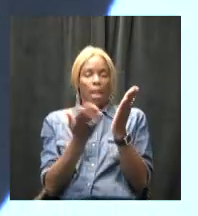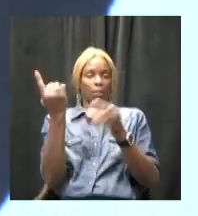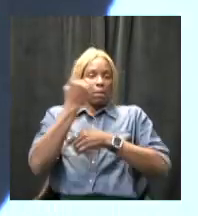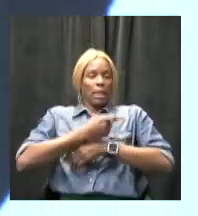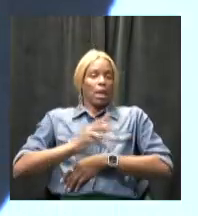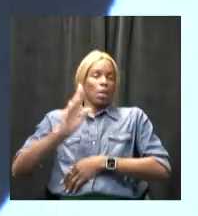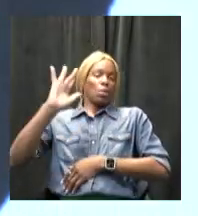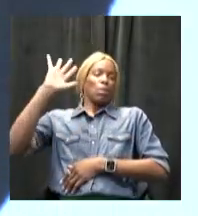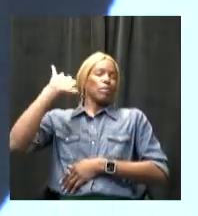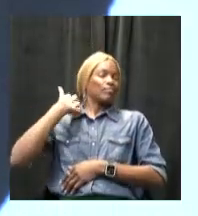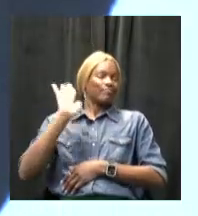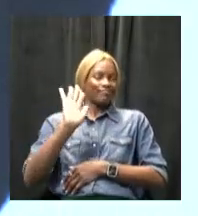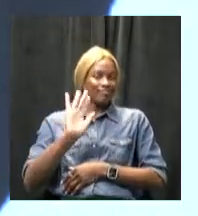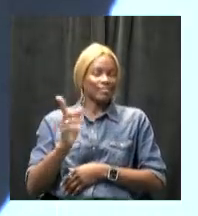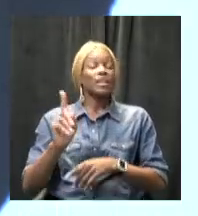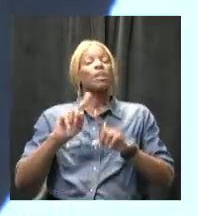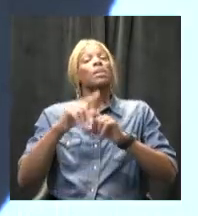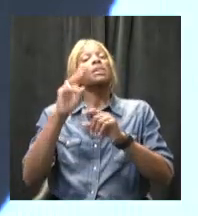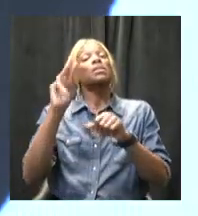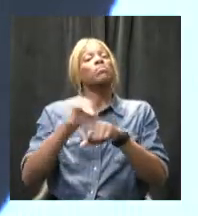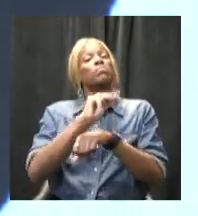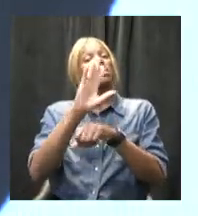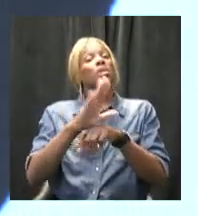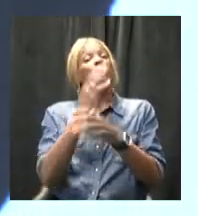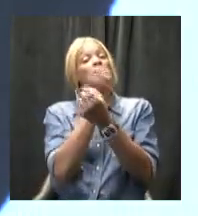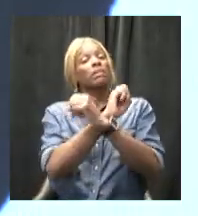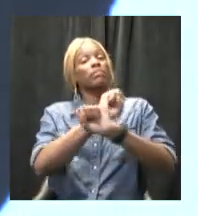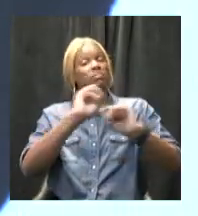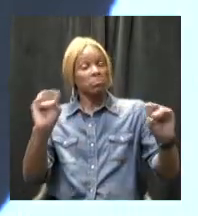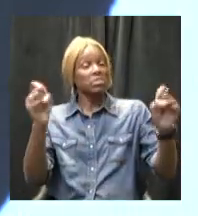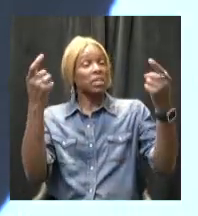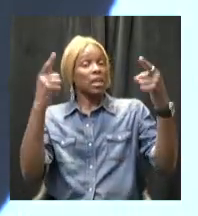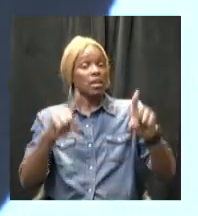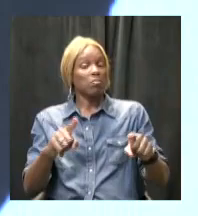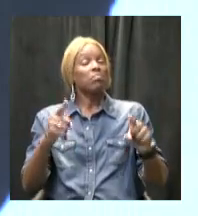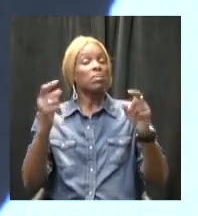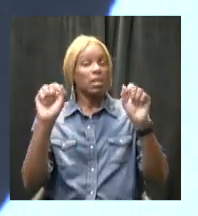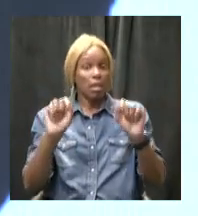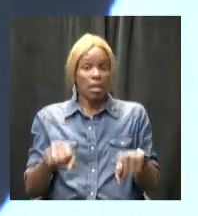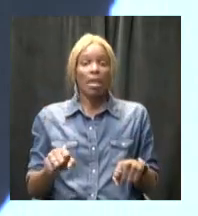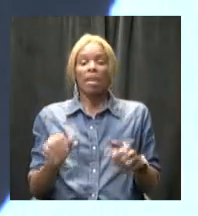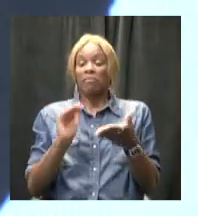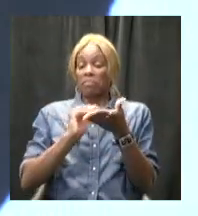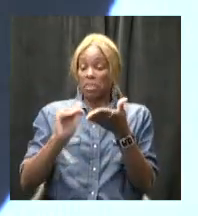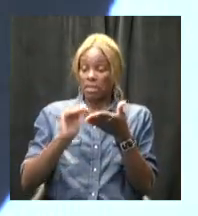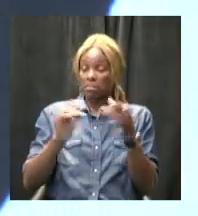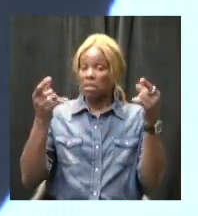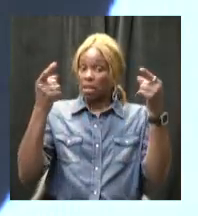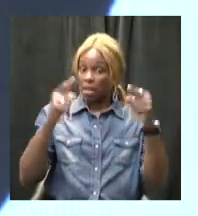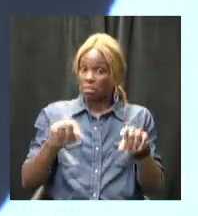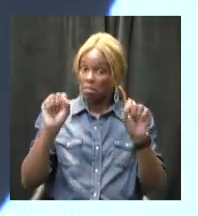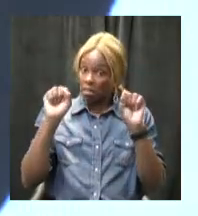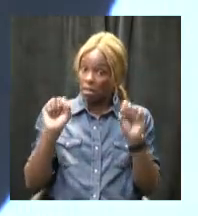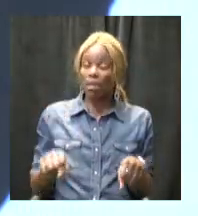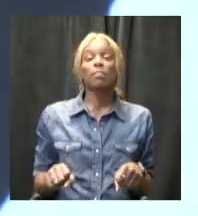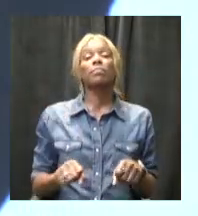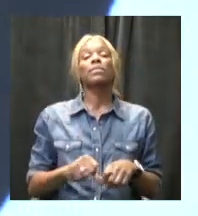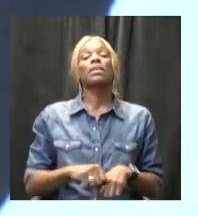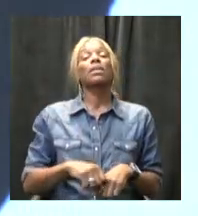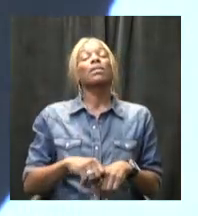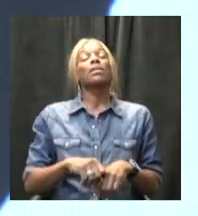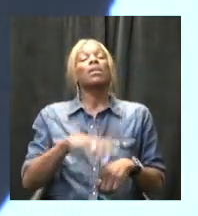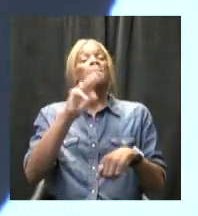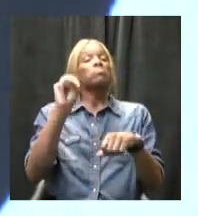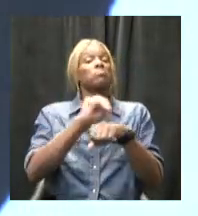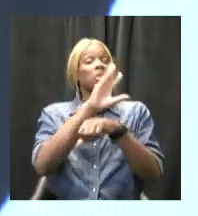room, the miracle of salvation can take place. The miracle of forgiveness can take place. I believe even in this room, the miracle of